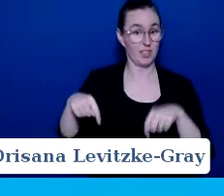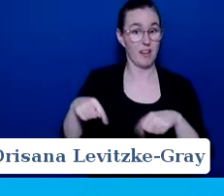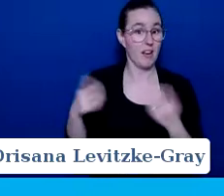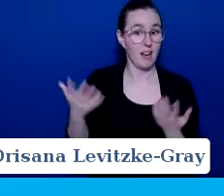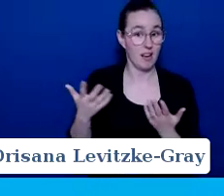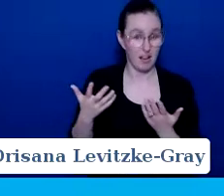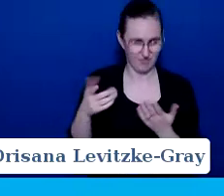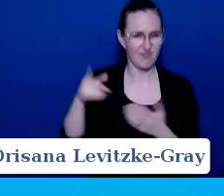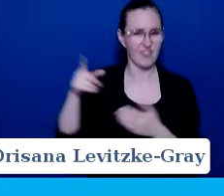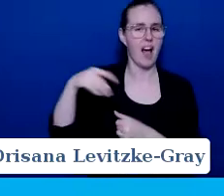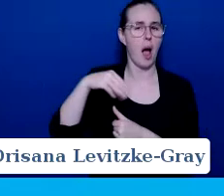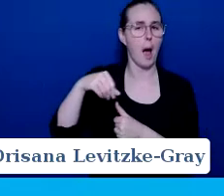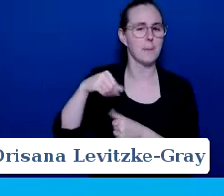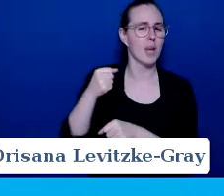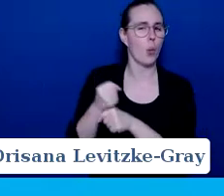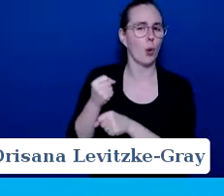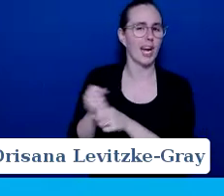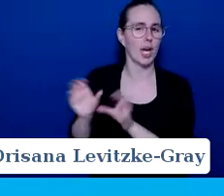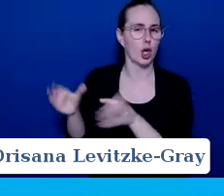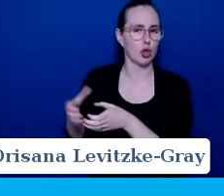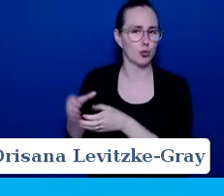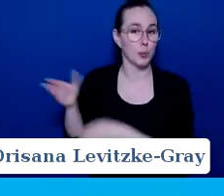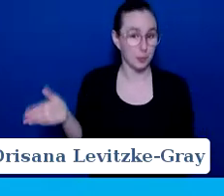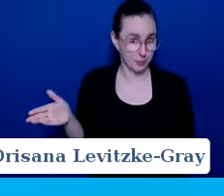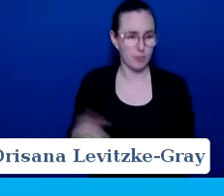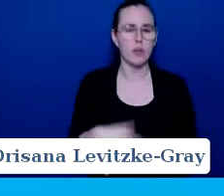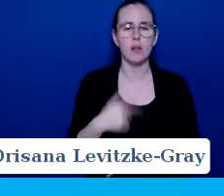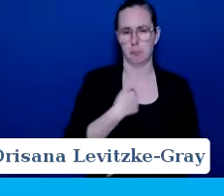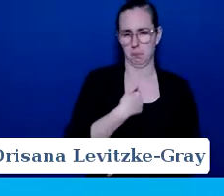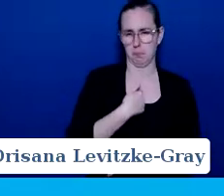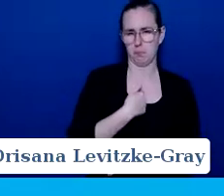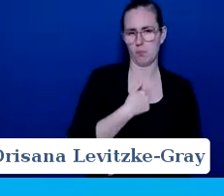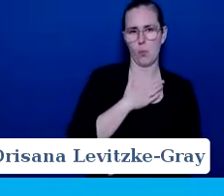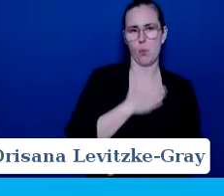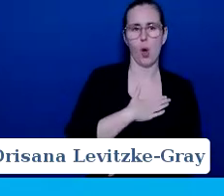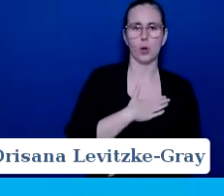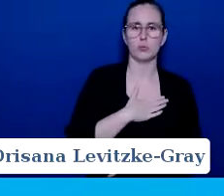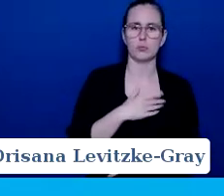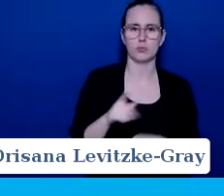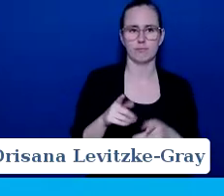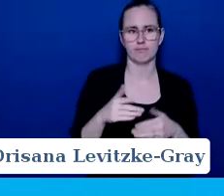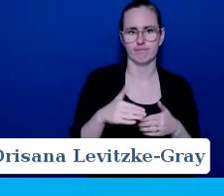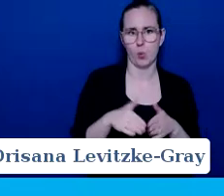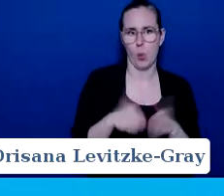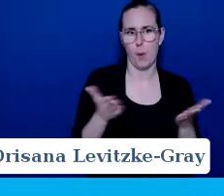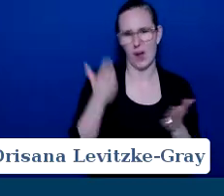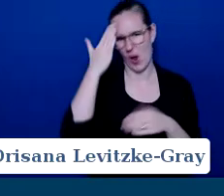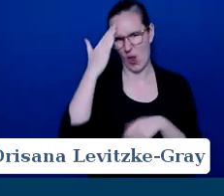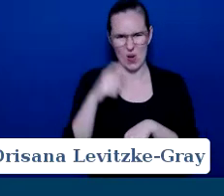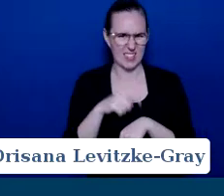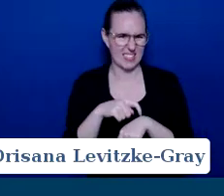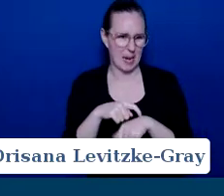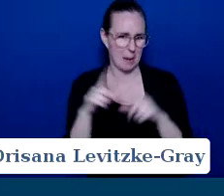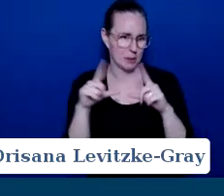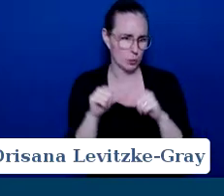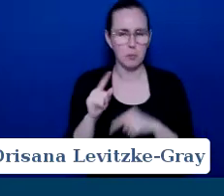the lack of time, and both of us are here and will stand by to respond to any question that you have. So